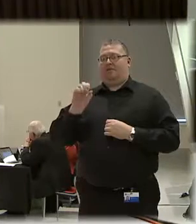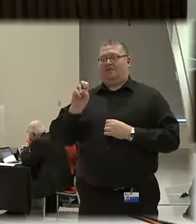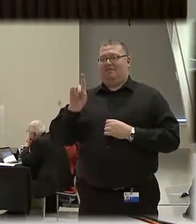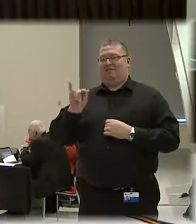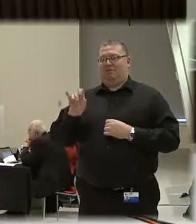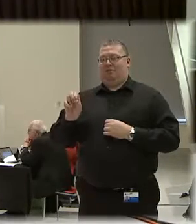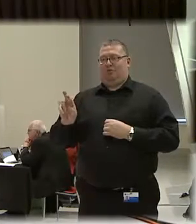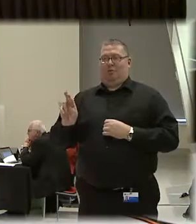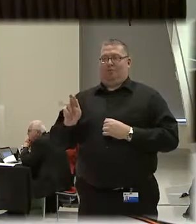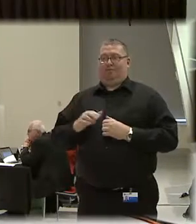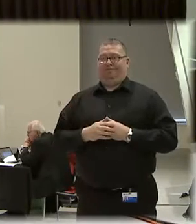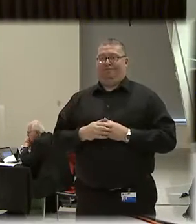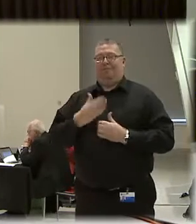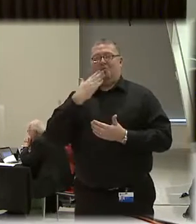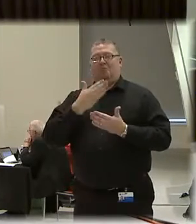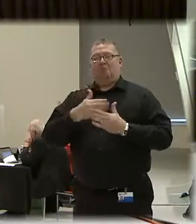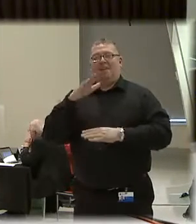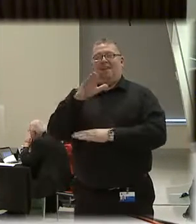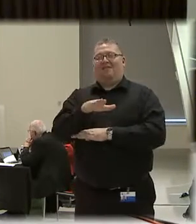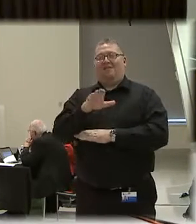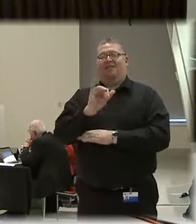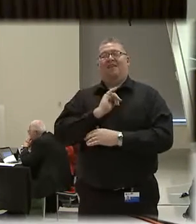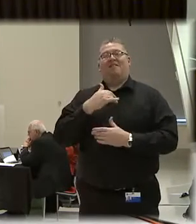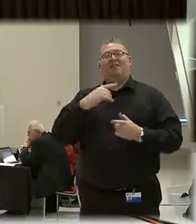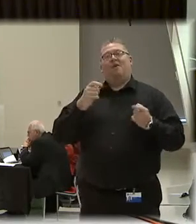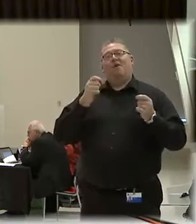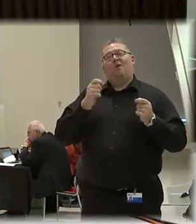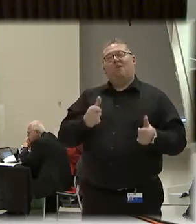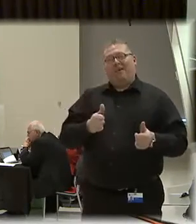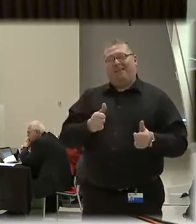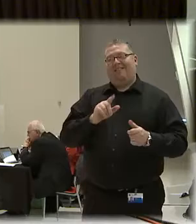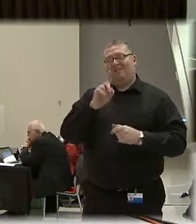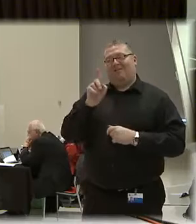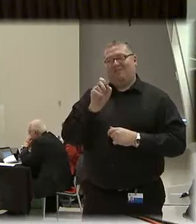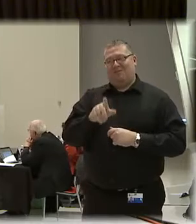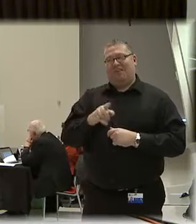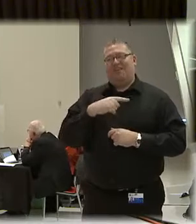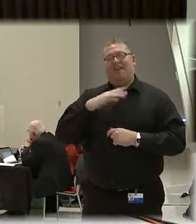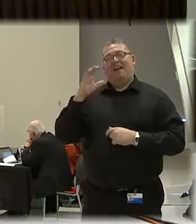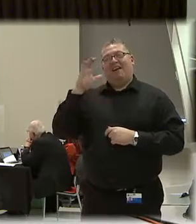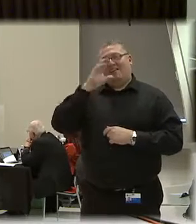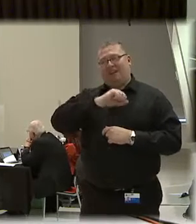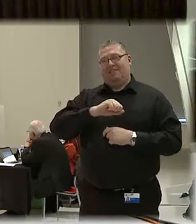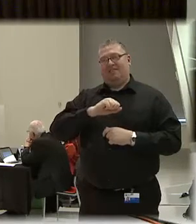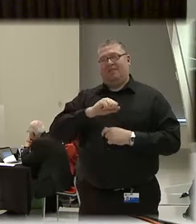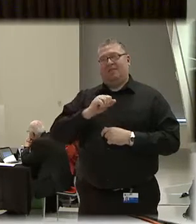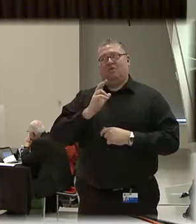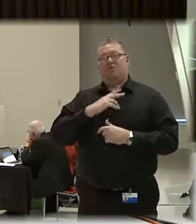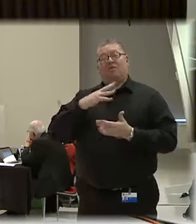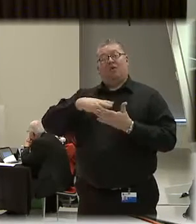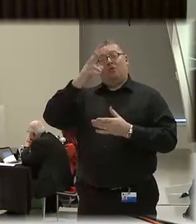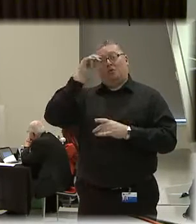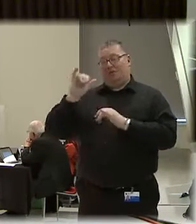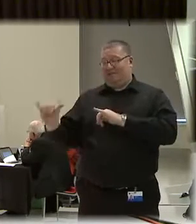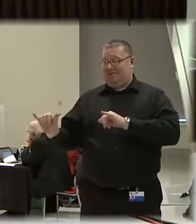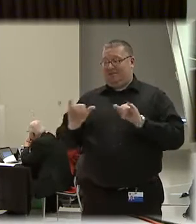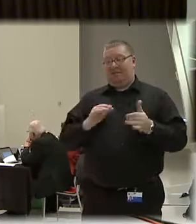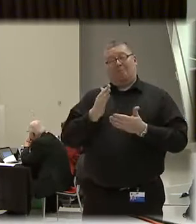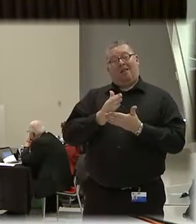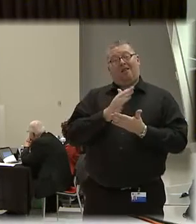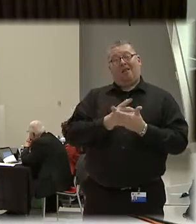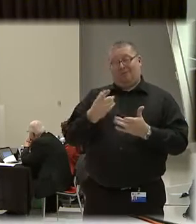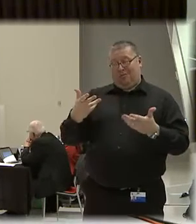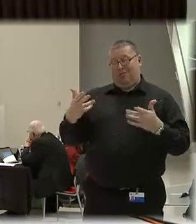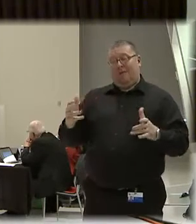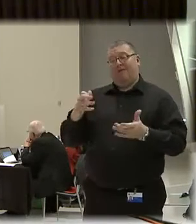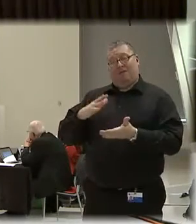Good afternoon. I just have a real quick practitioner's question, I guess, more. We've learned the same lessons you have, and probably through